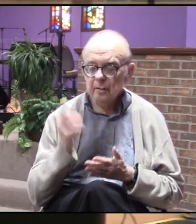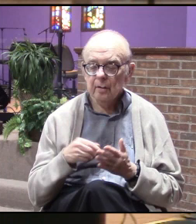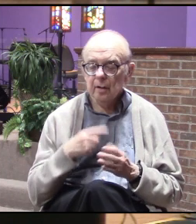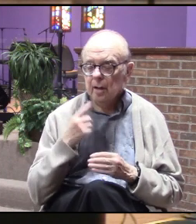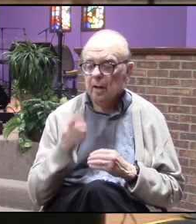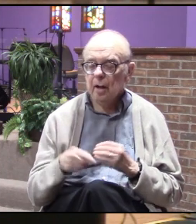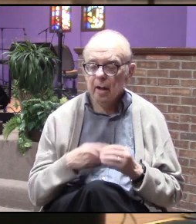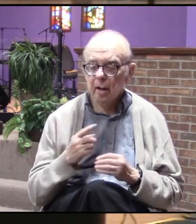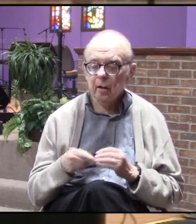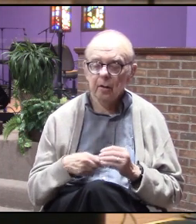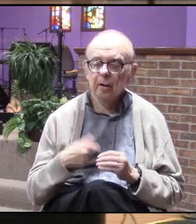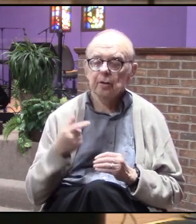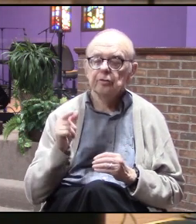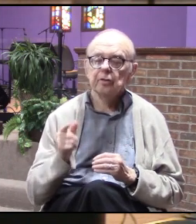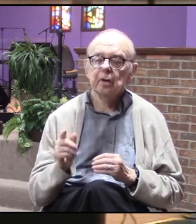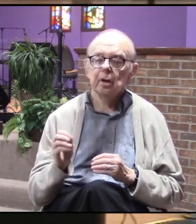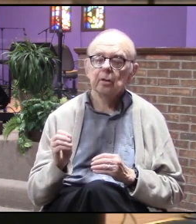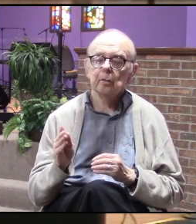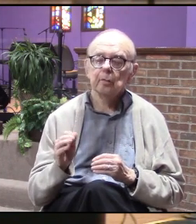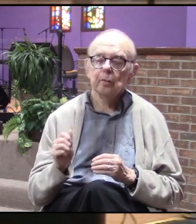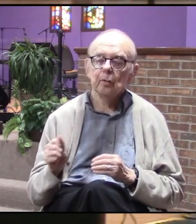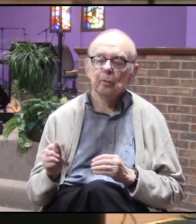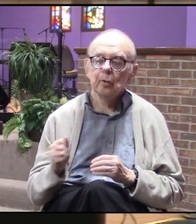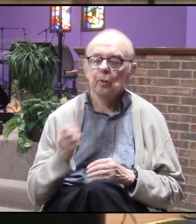say about global warming.